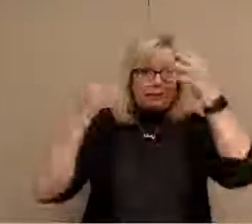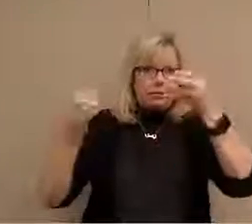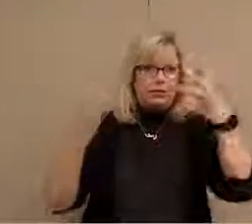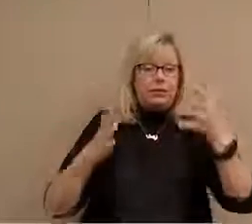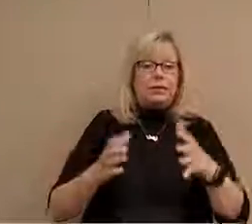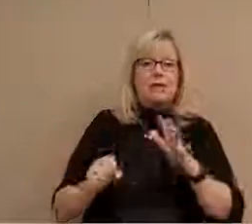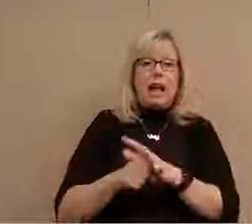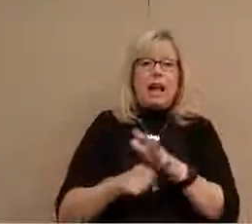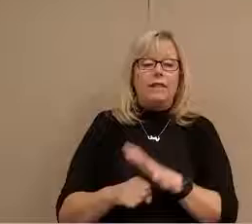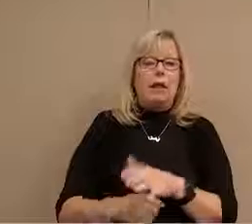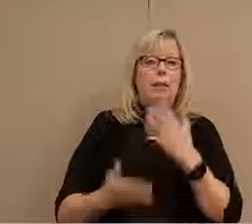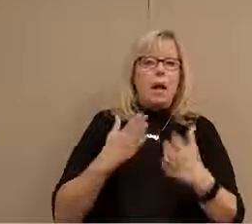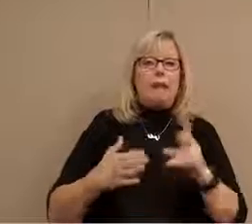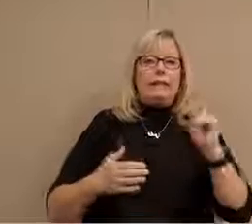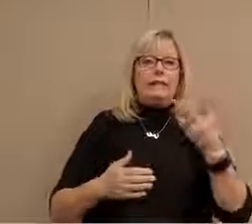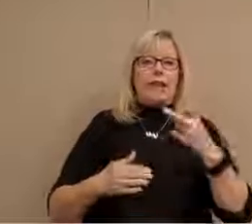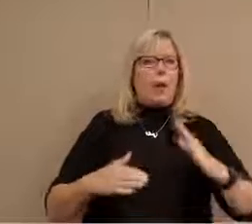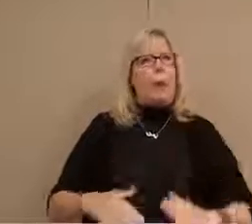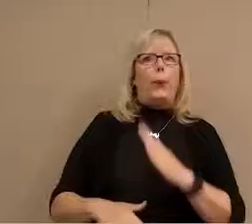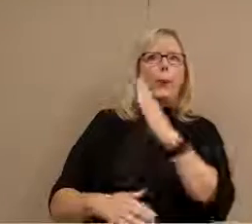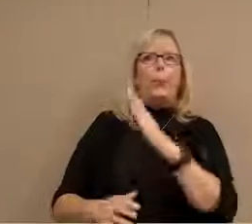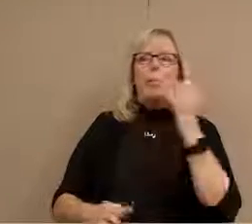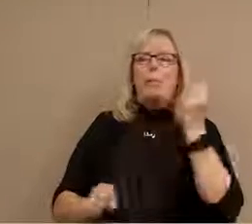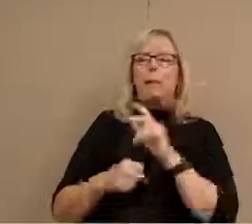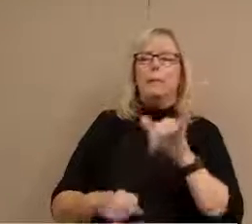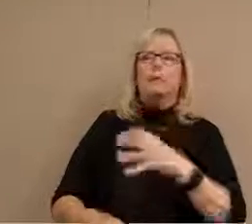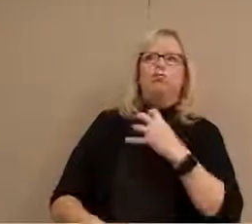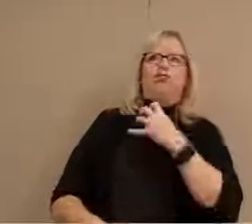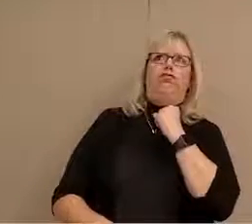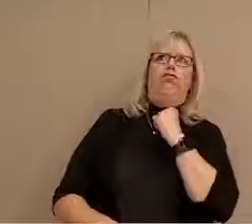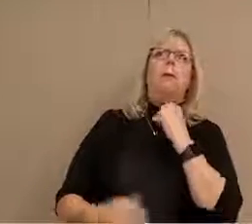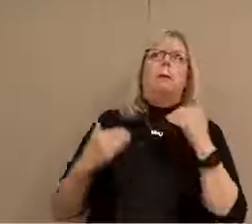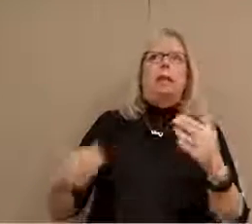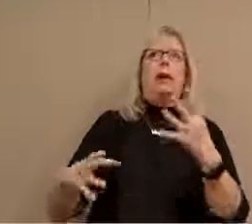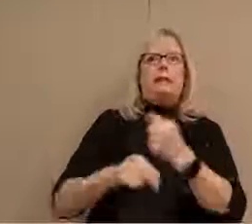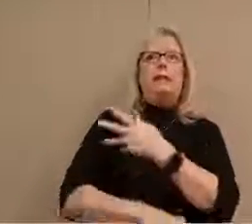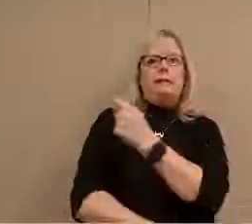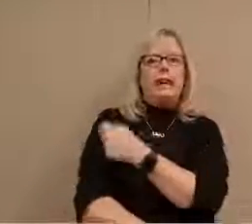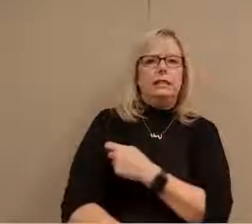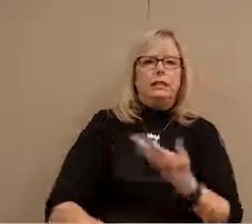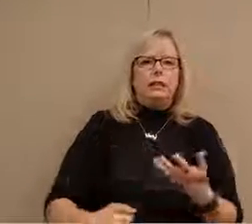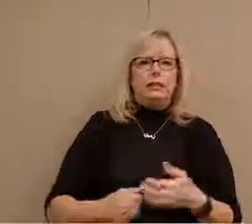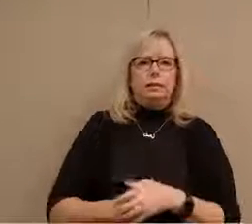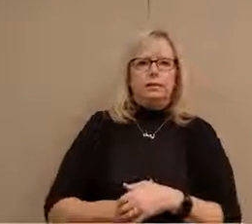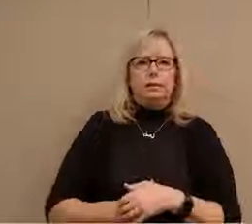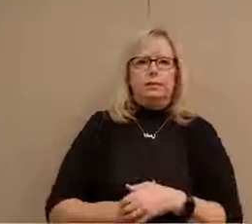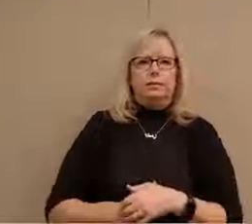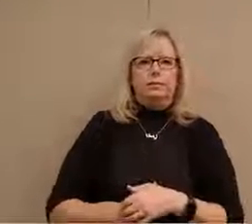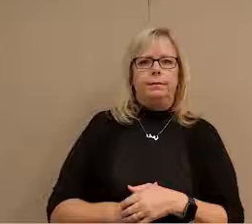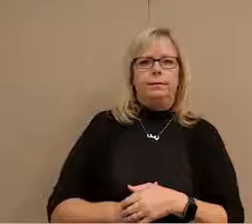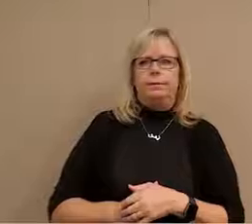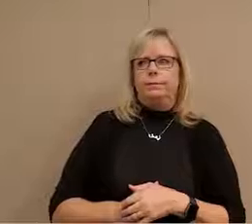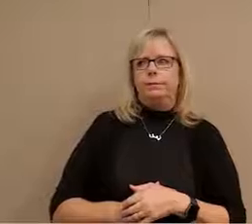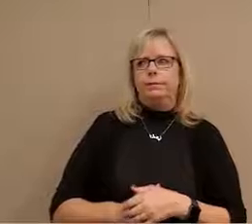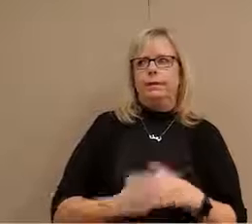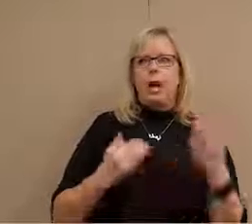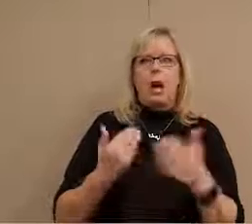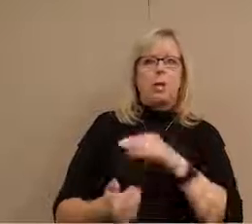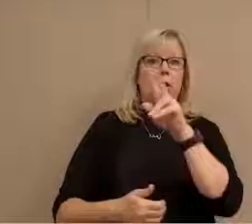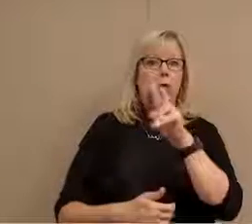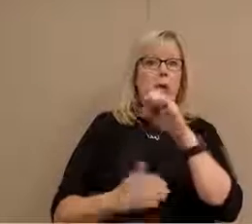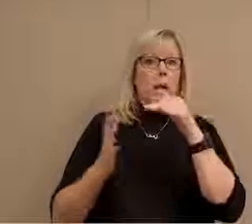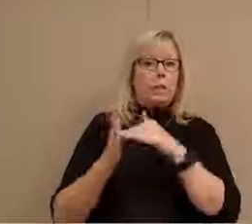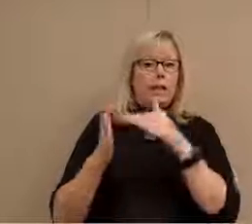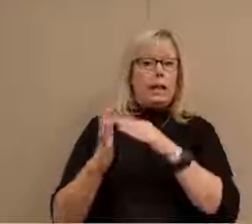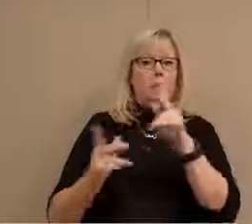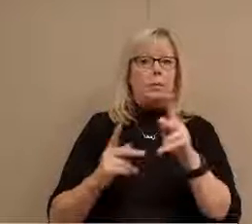it's taken this second spike to get people to finally decide to get that vaccine. Almost 200